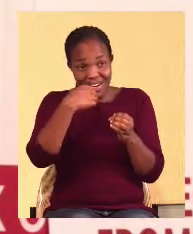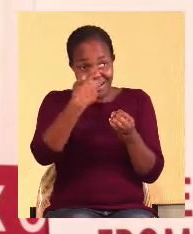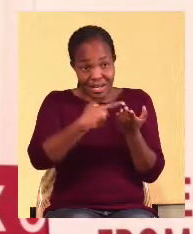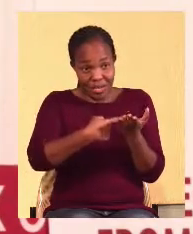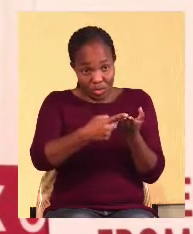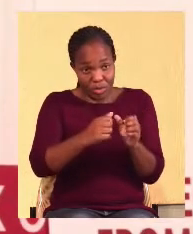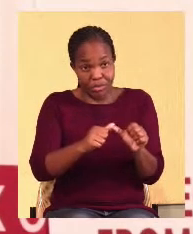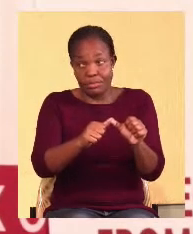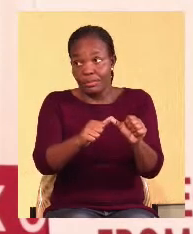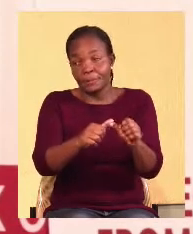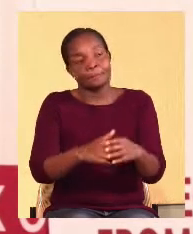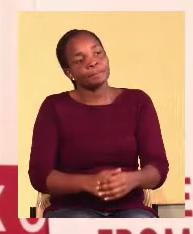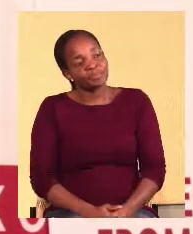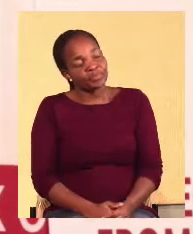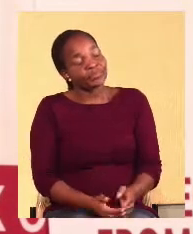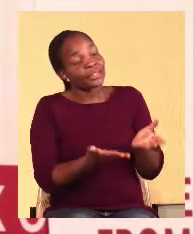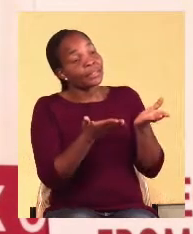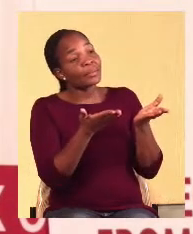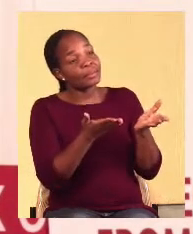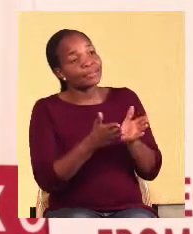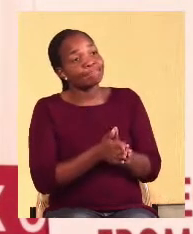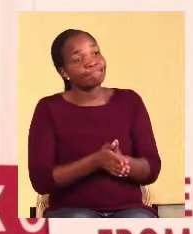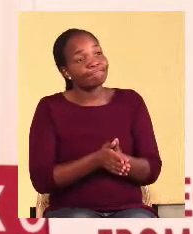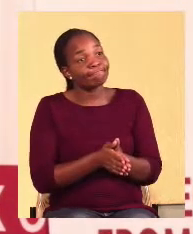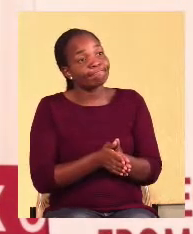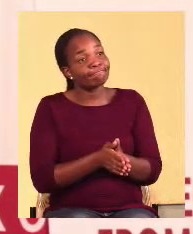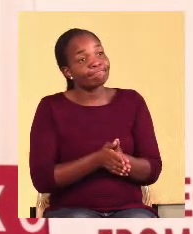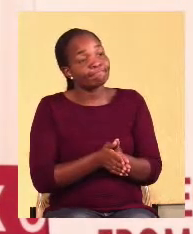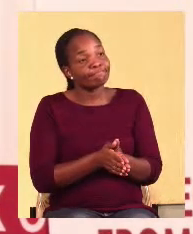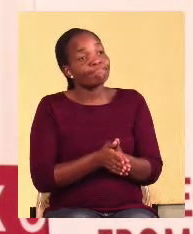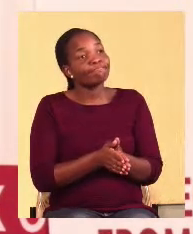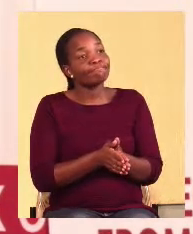Dear moderator, I think after I have made this